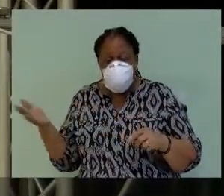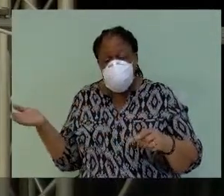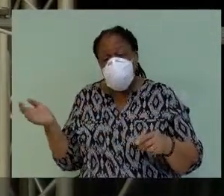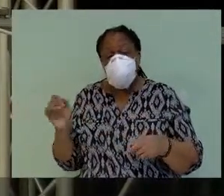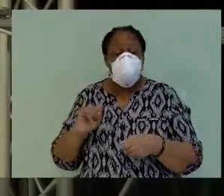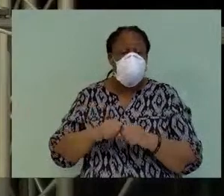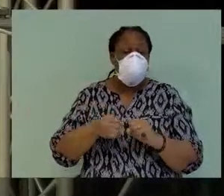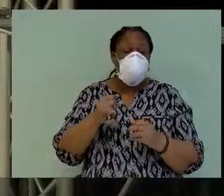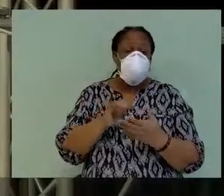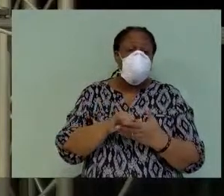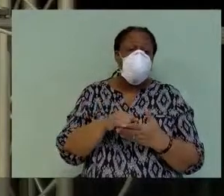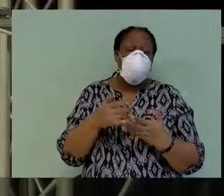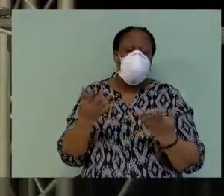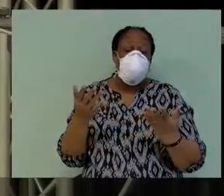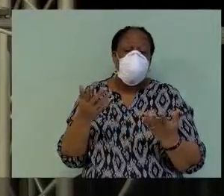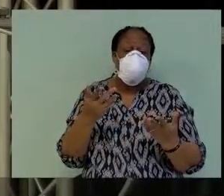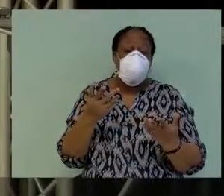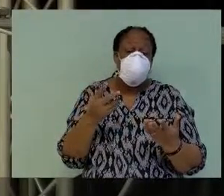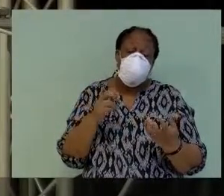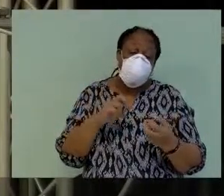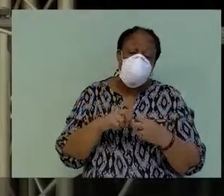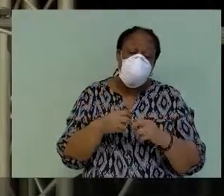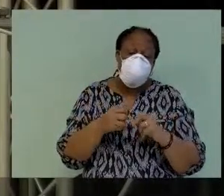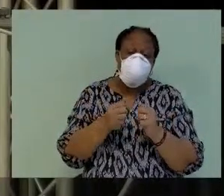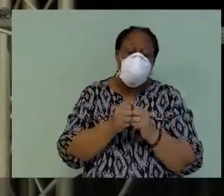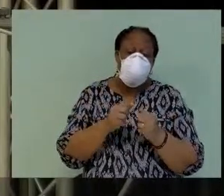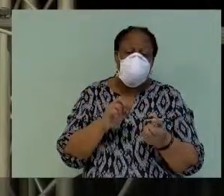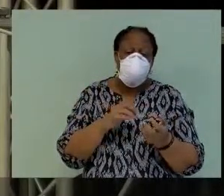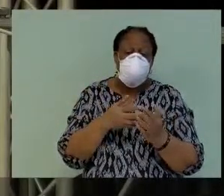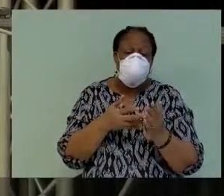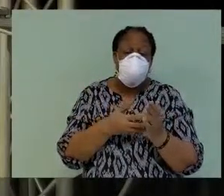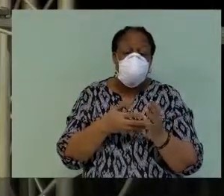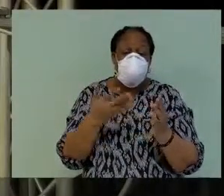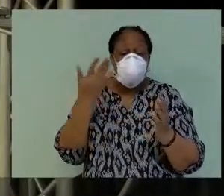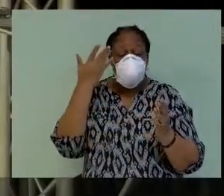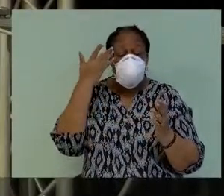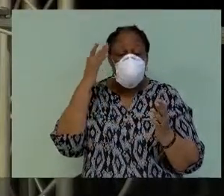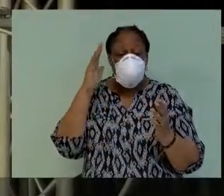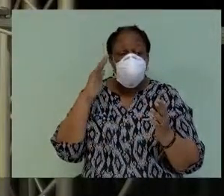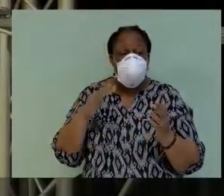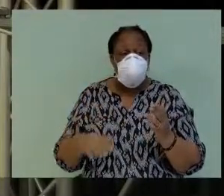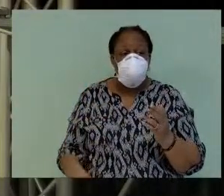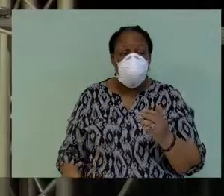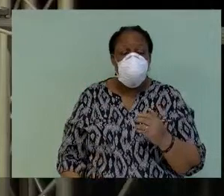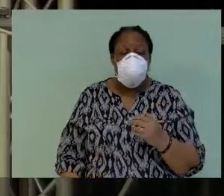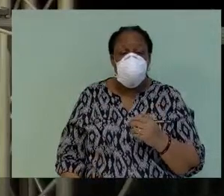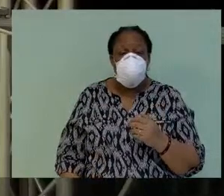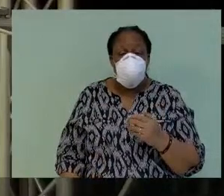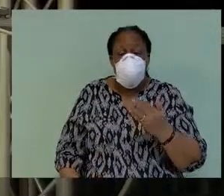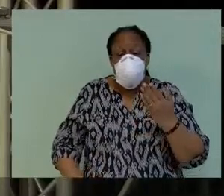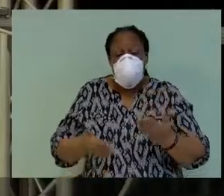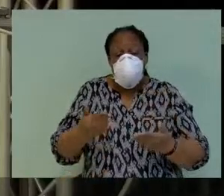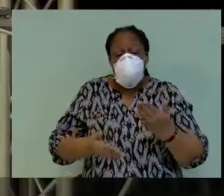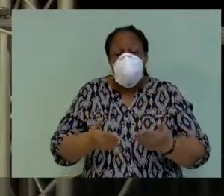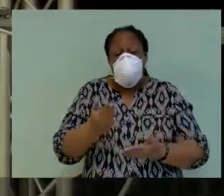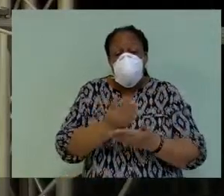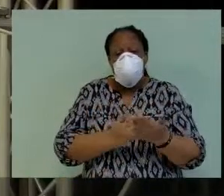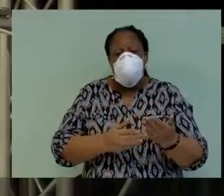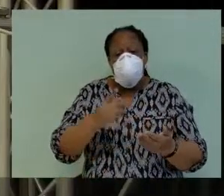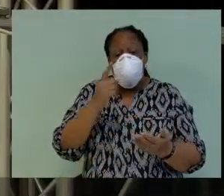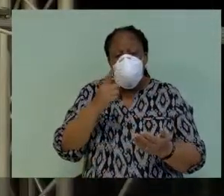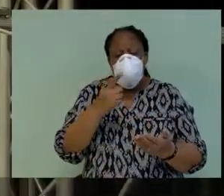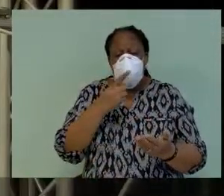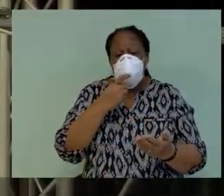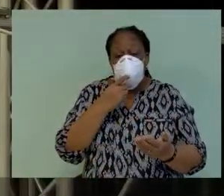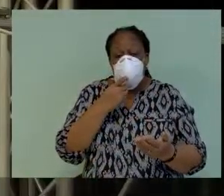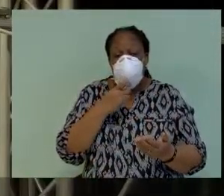was a problem with the testing. And 3, it could have been someone who was immunocompromised